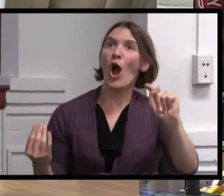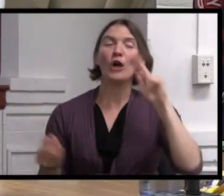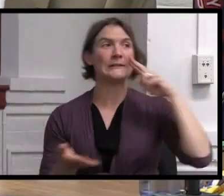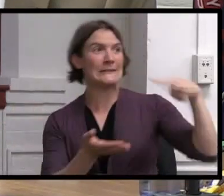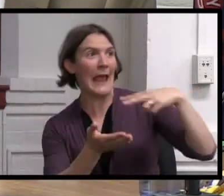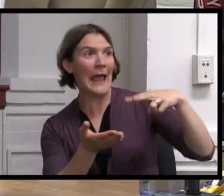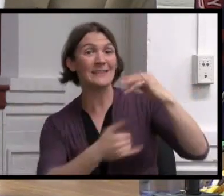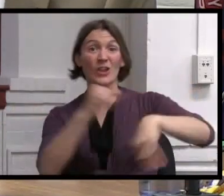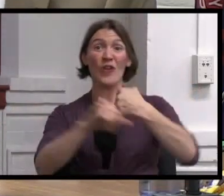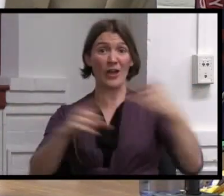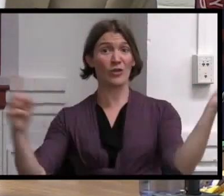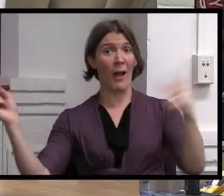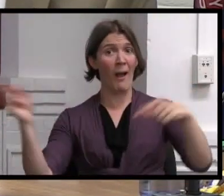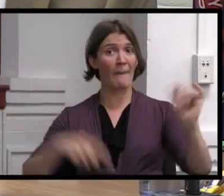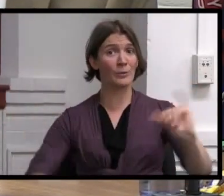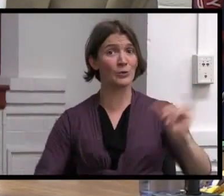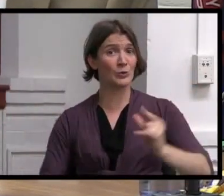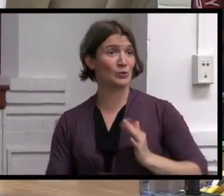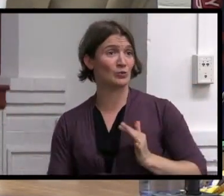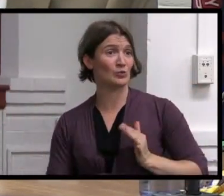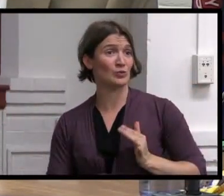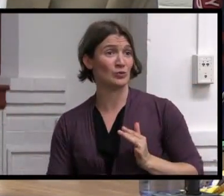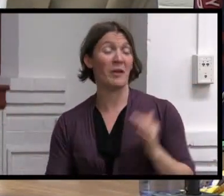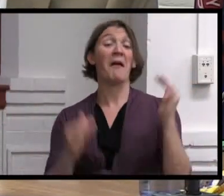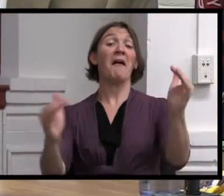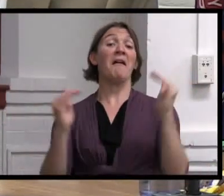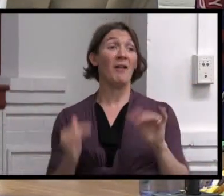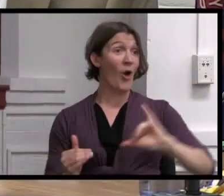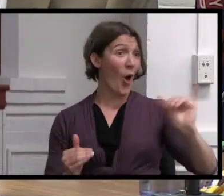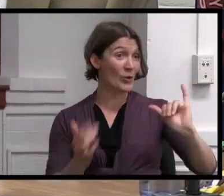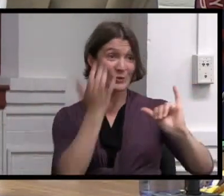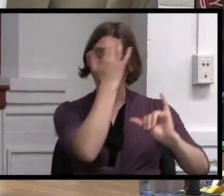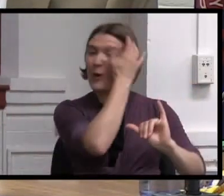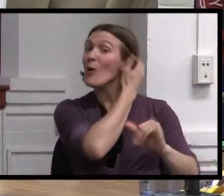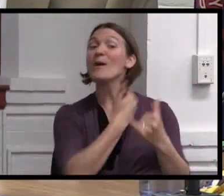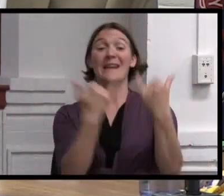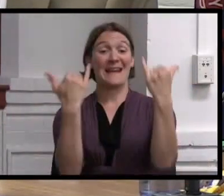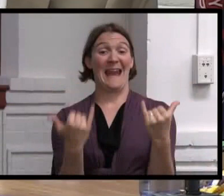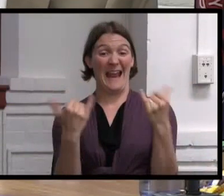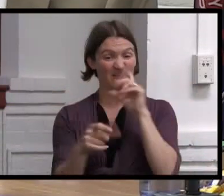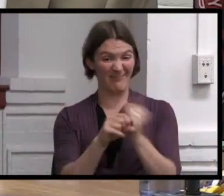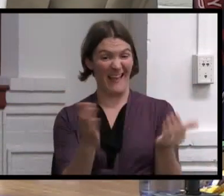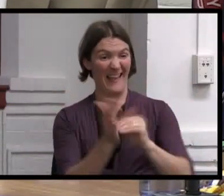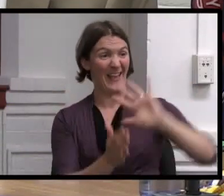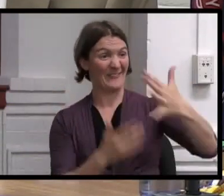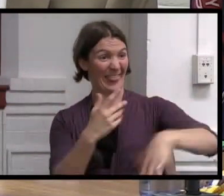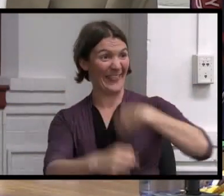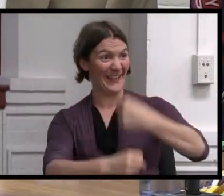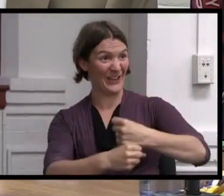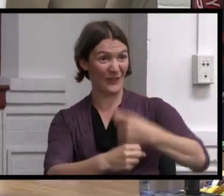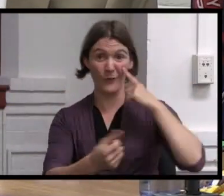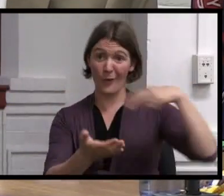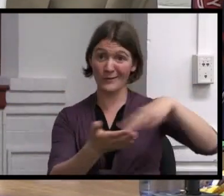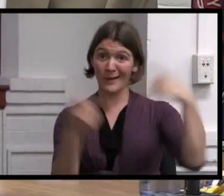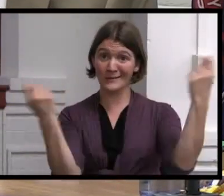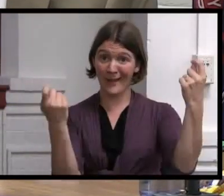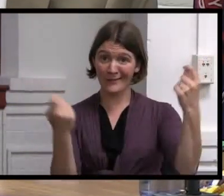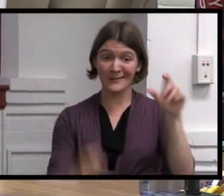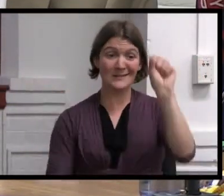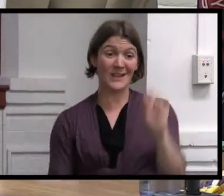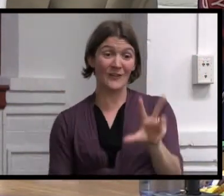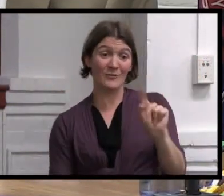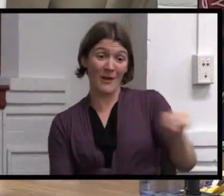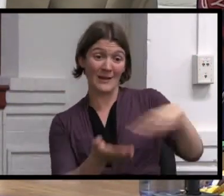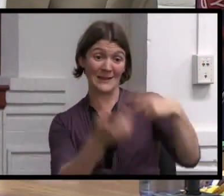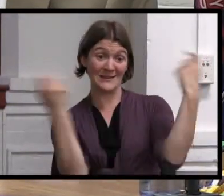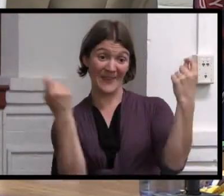community internationally. And whereas now in its fifth season, the Southern Vermont